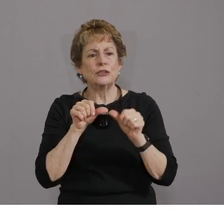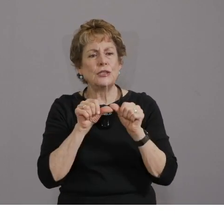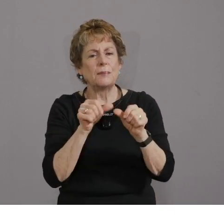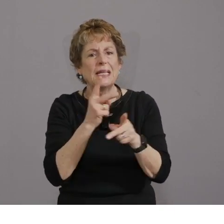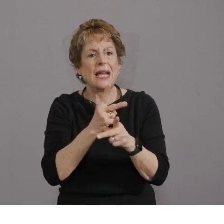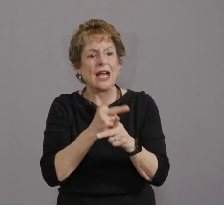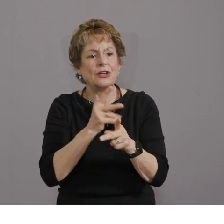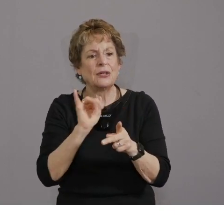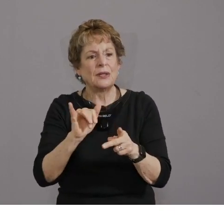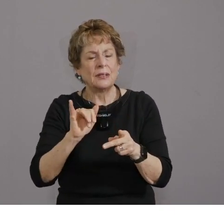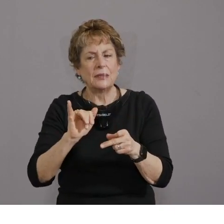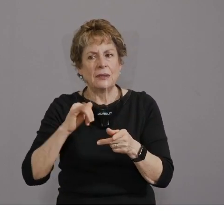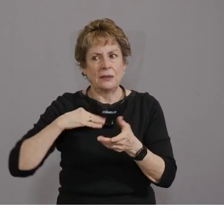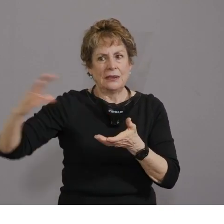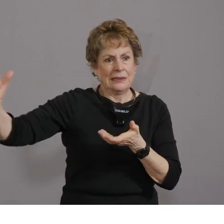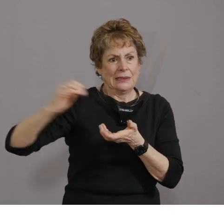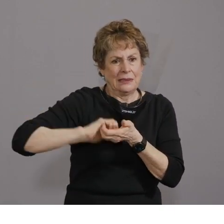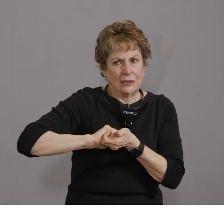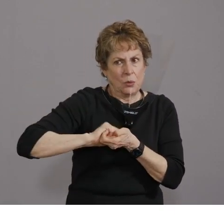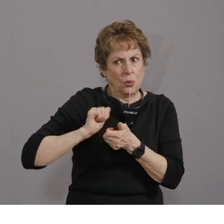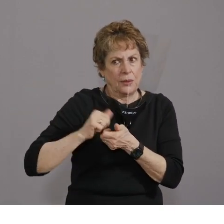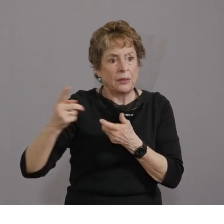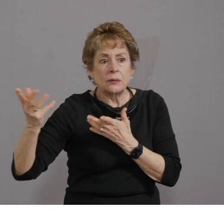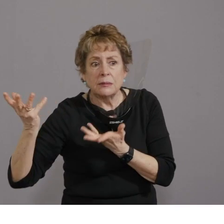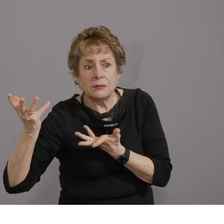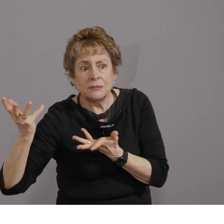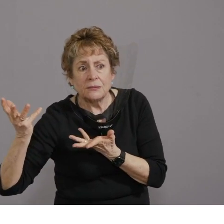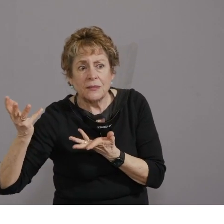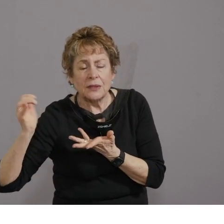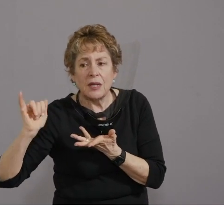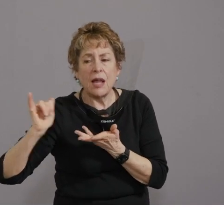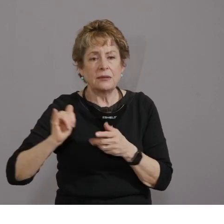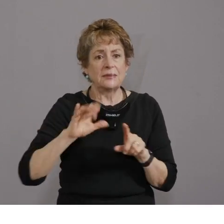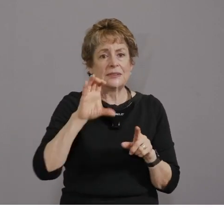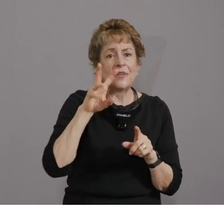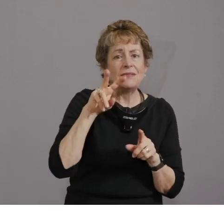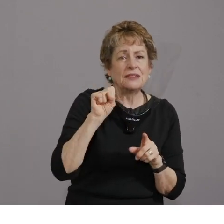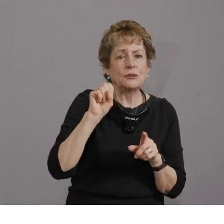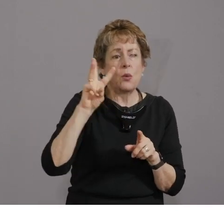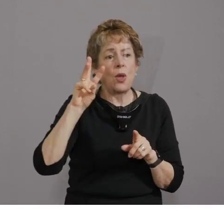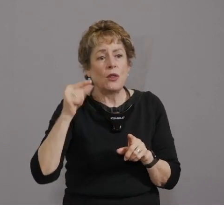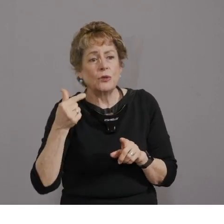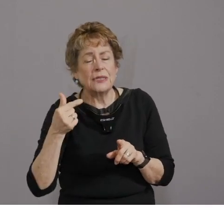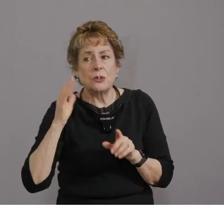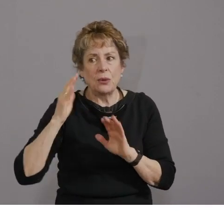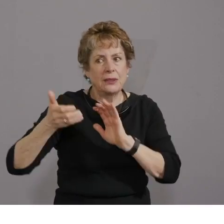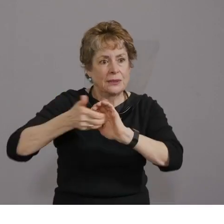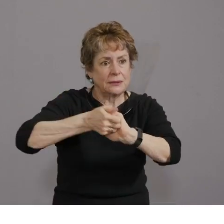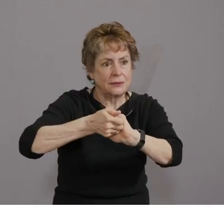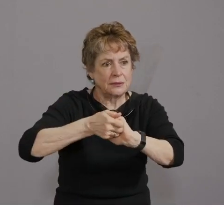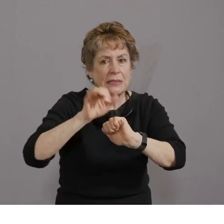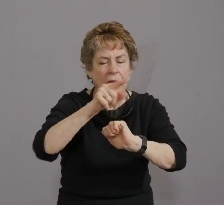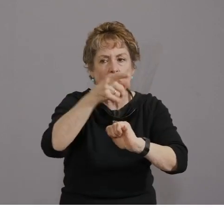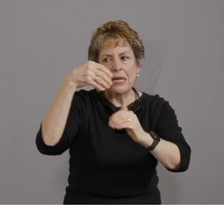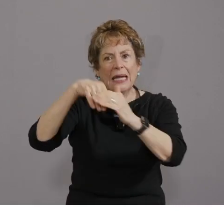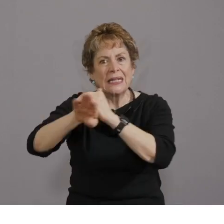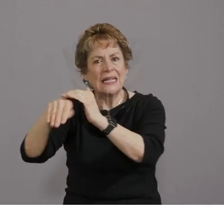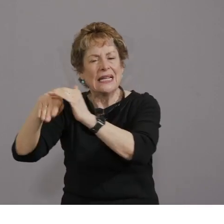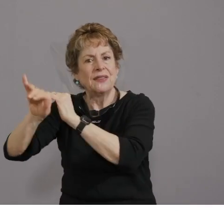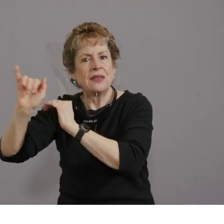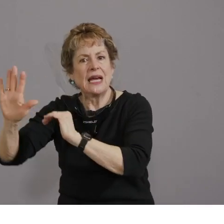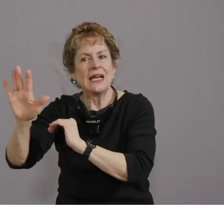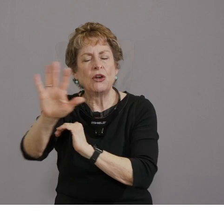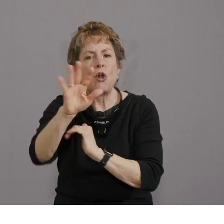pharmacy partners. So our pharmacy partners go into the facilities and vaccinate the staff and residents of that